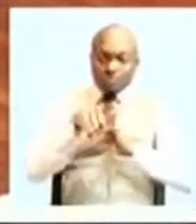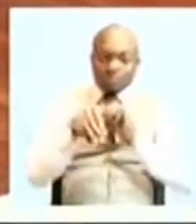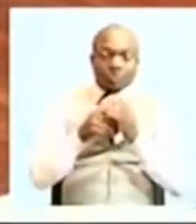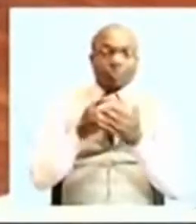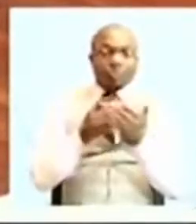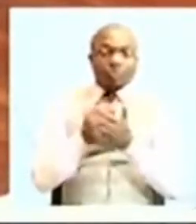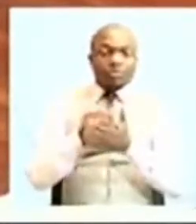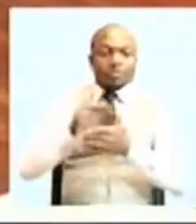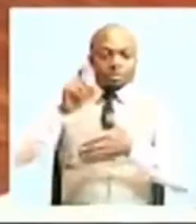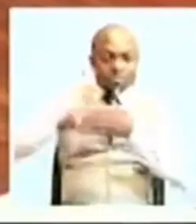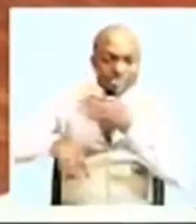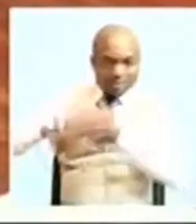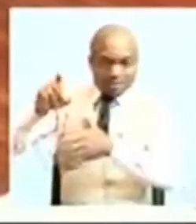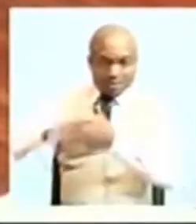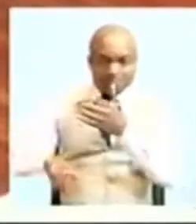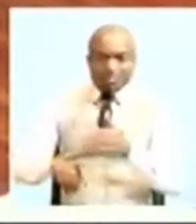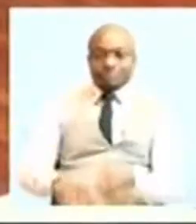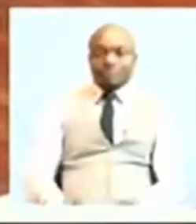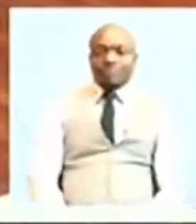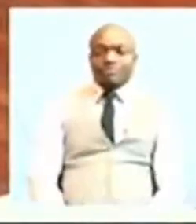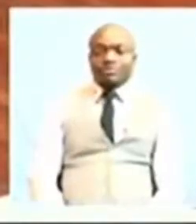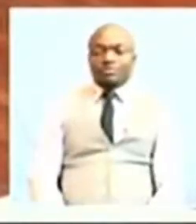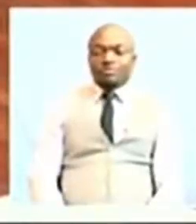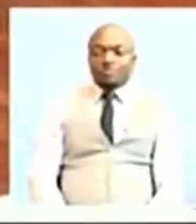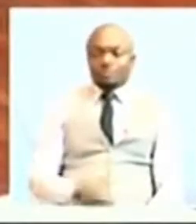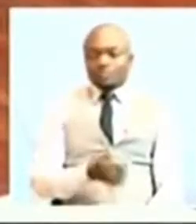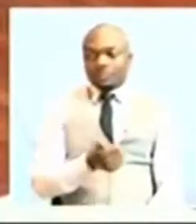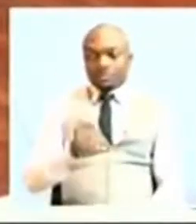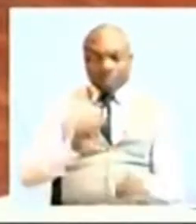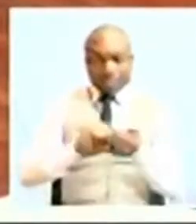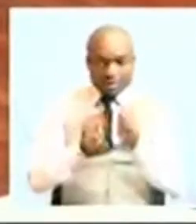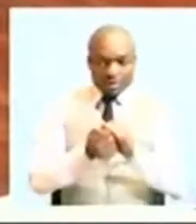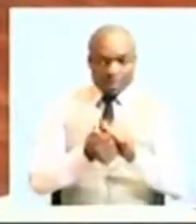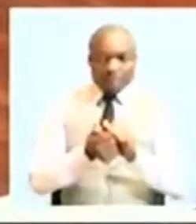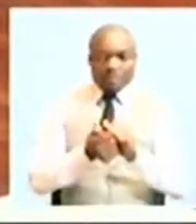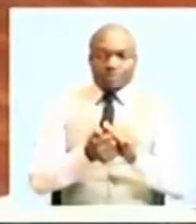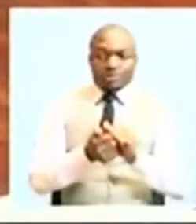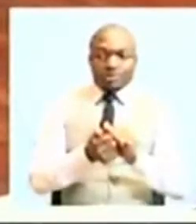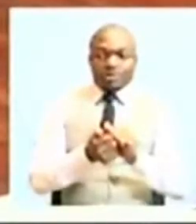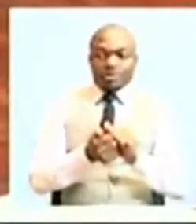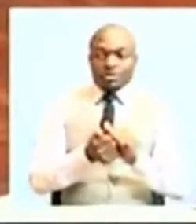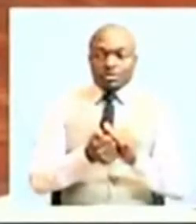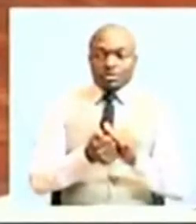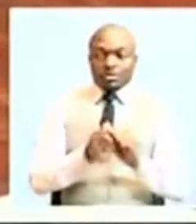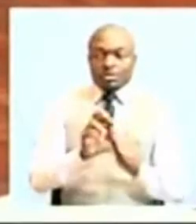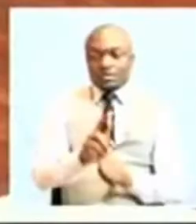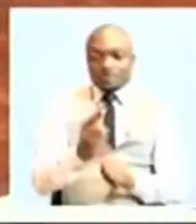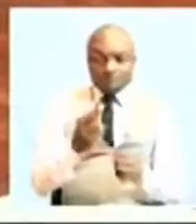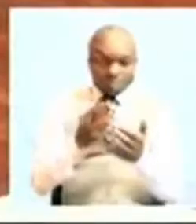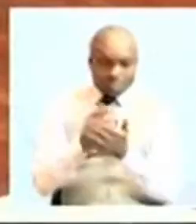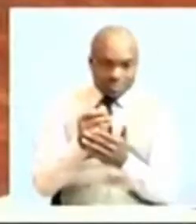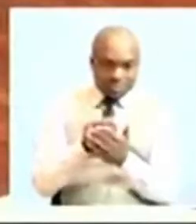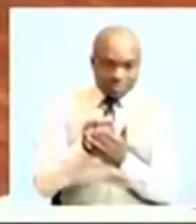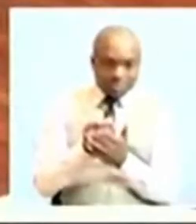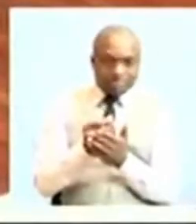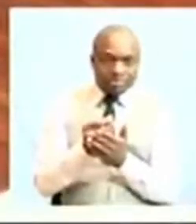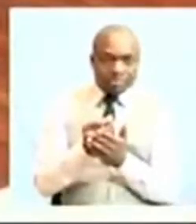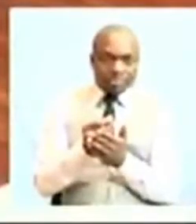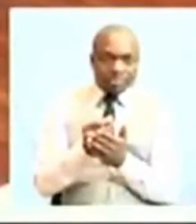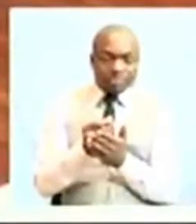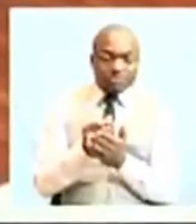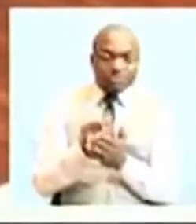at source. The next query, Chair, relates to retained funds for Chief's